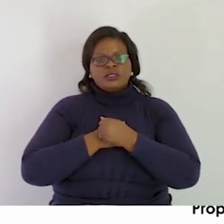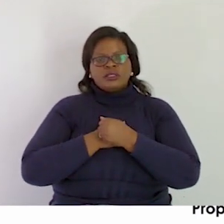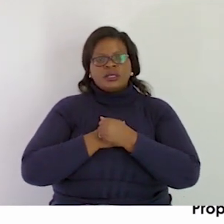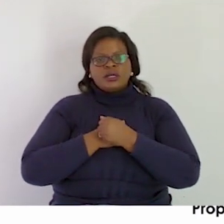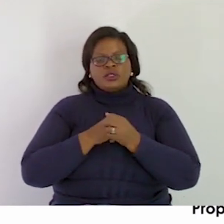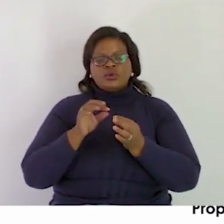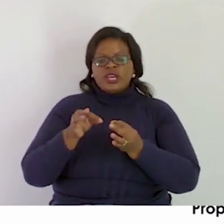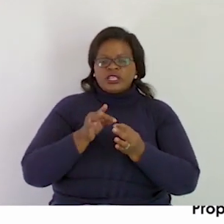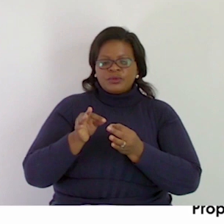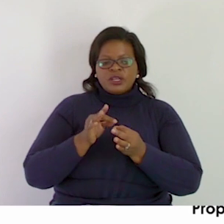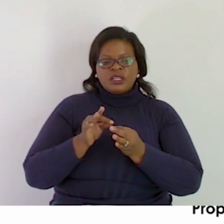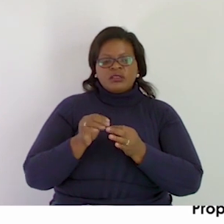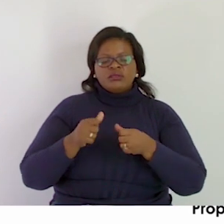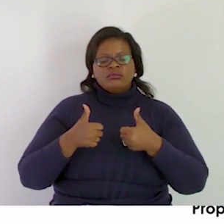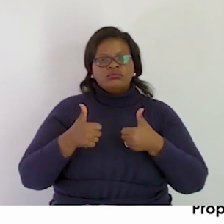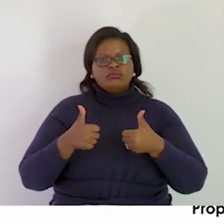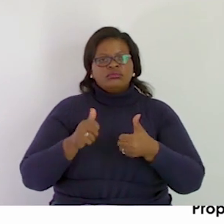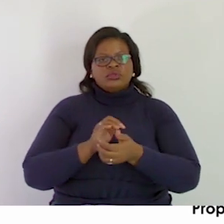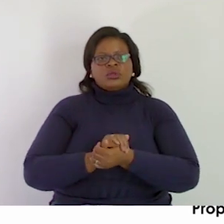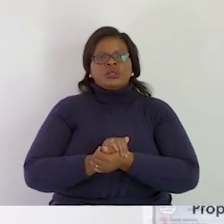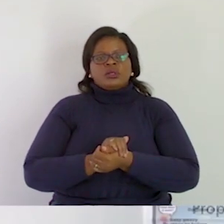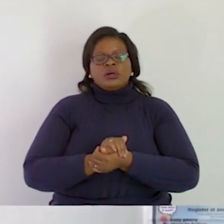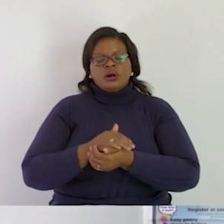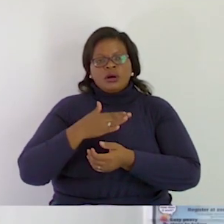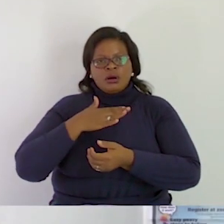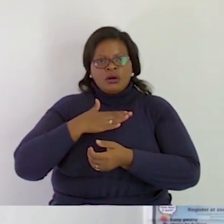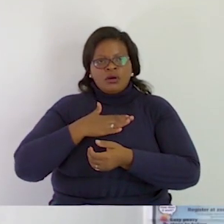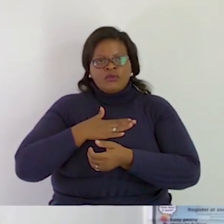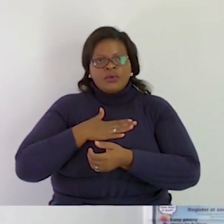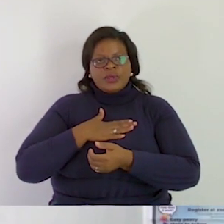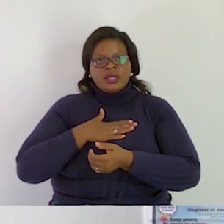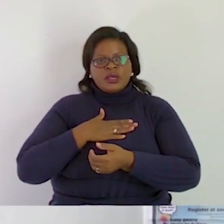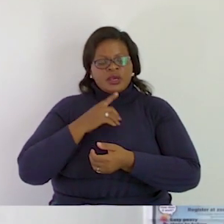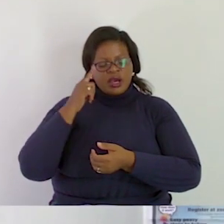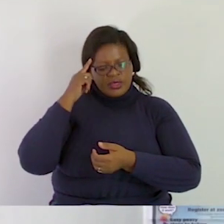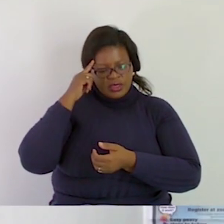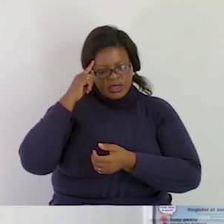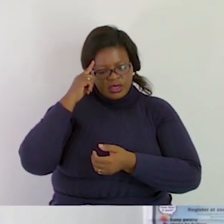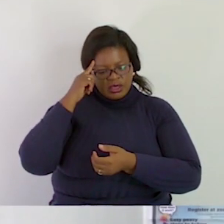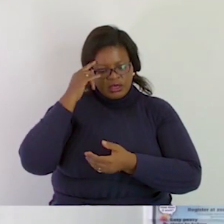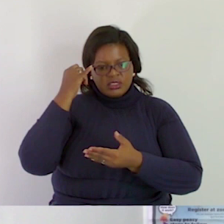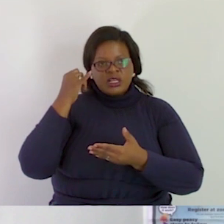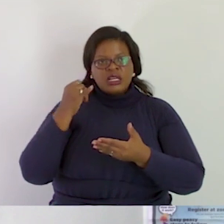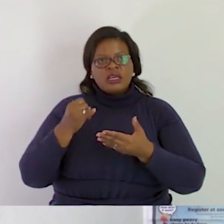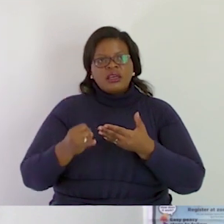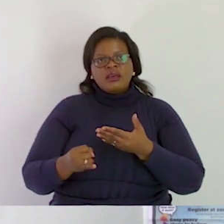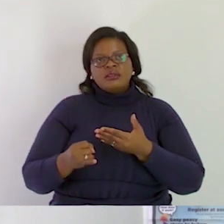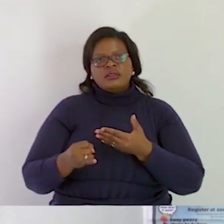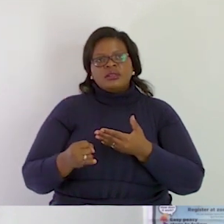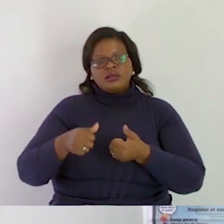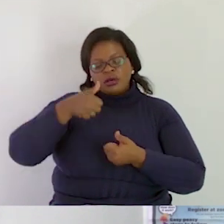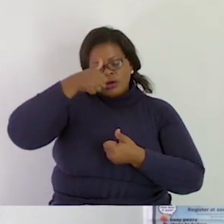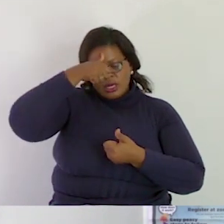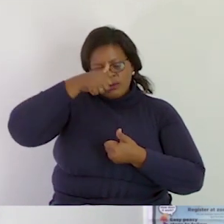further. And from me, I think we have come to the end of the activity, but